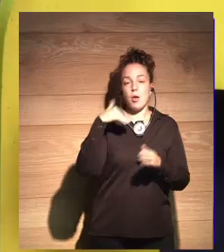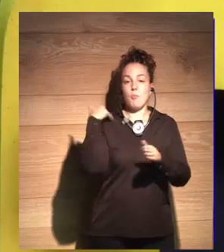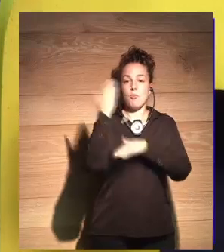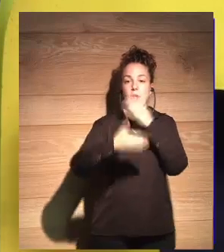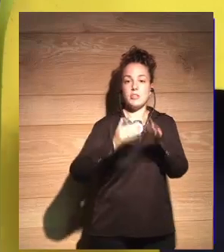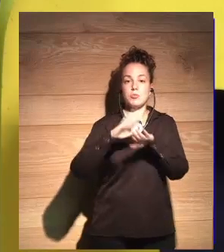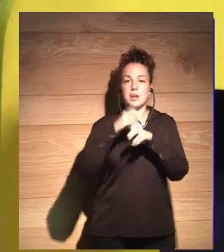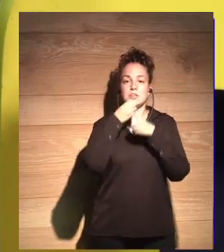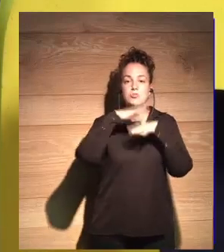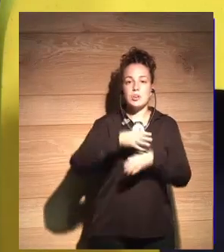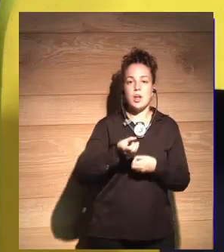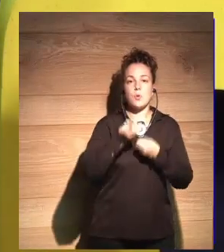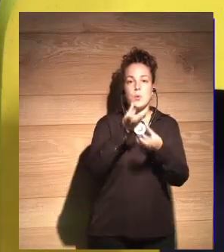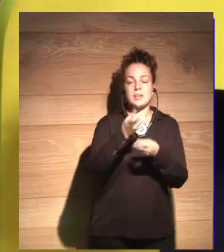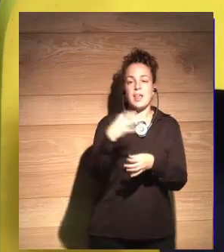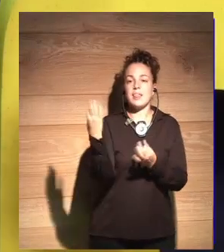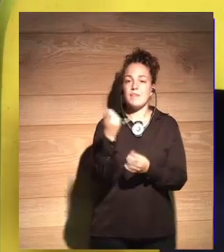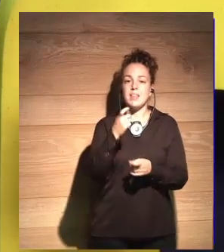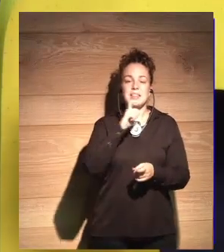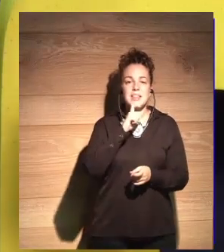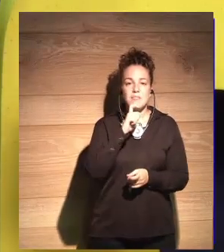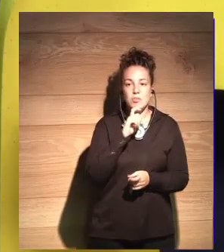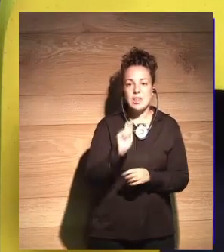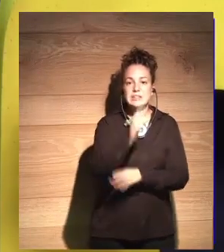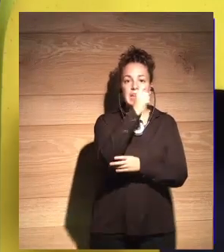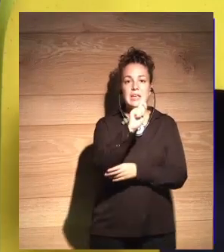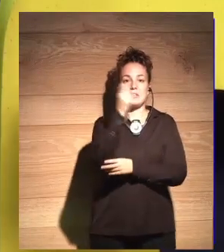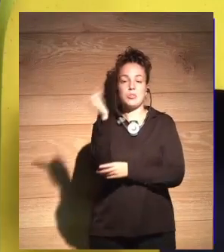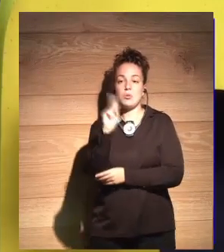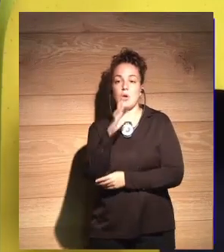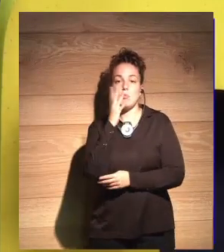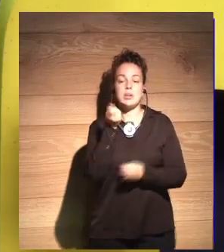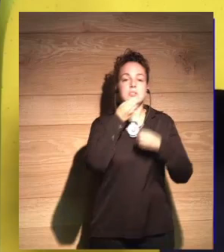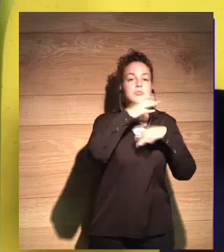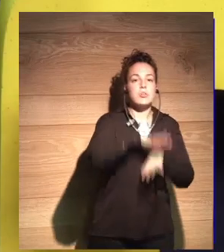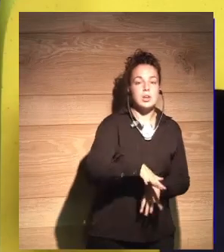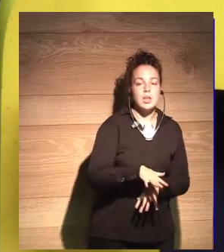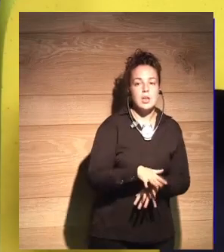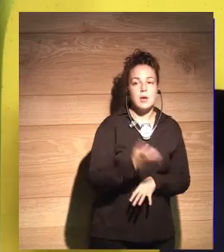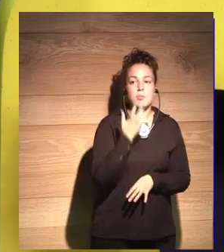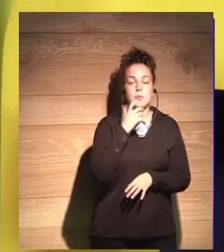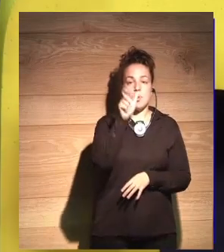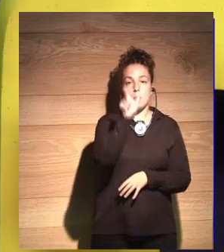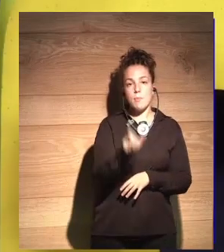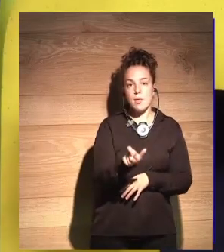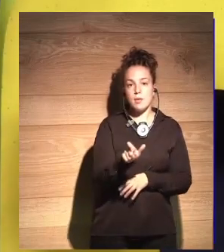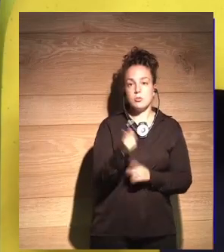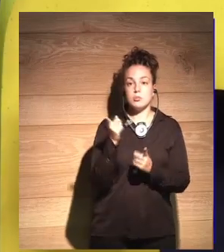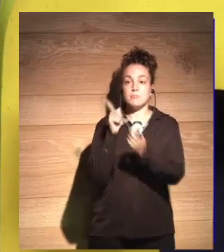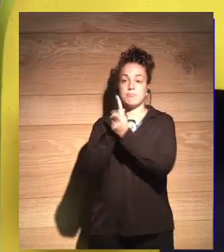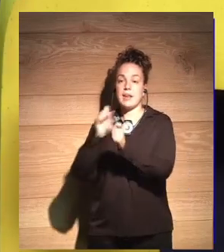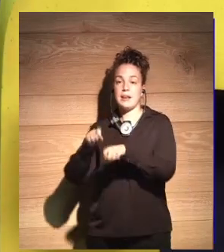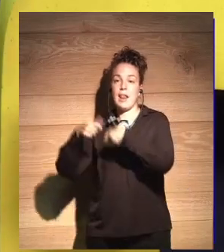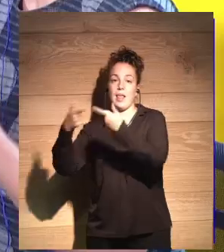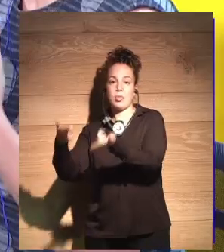their successes. That the story of human versus nature, human versus human, human versus themselves,